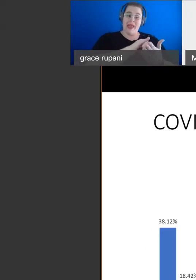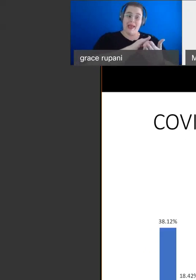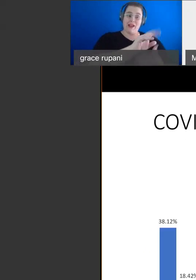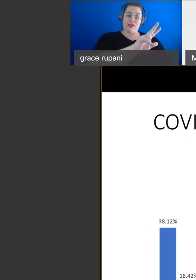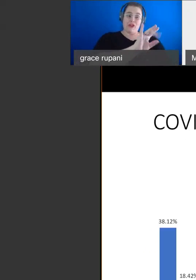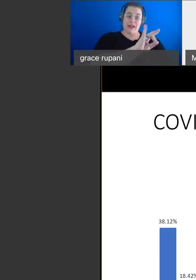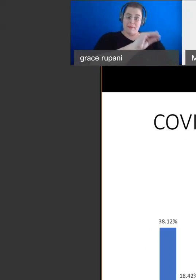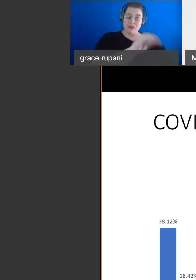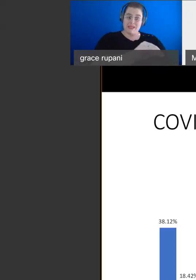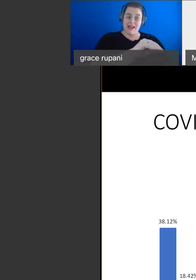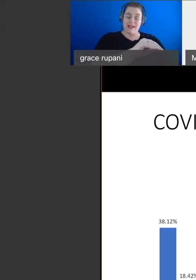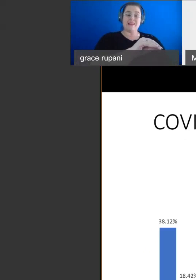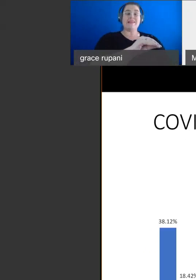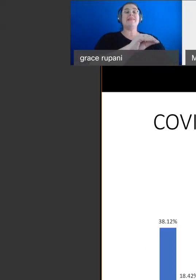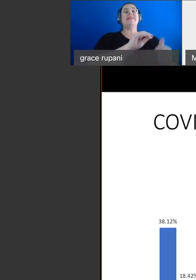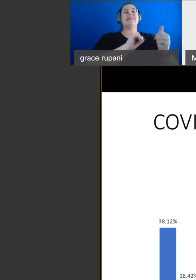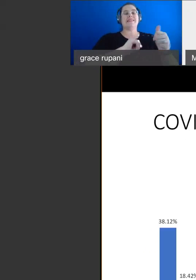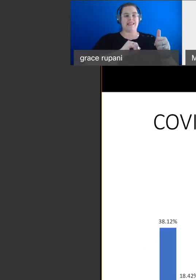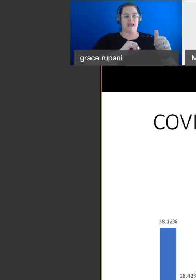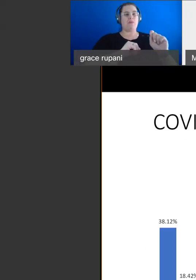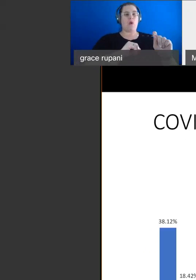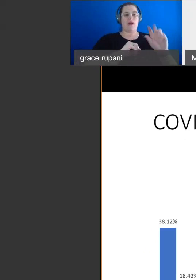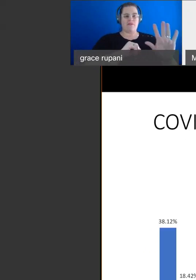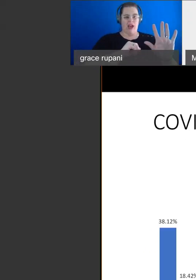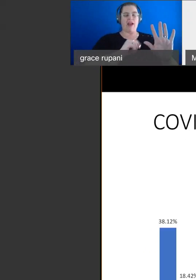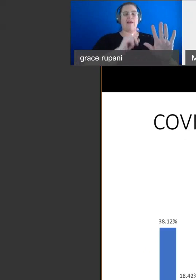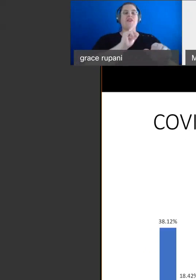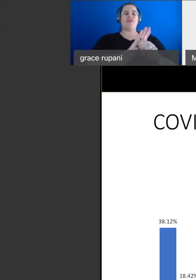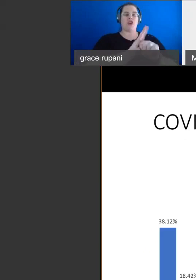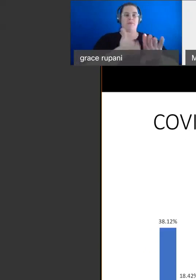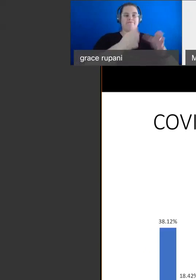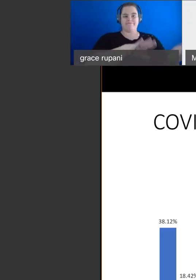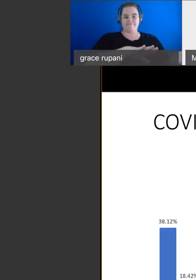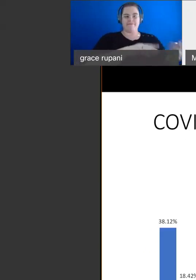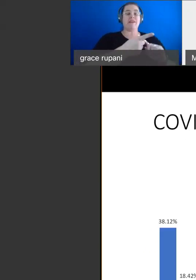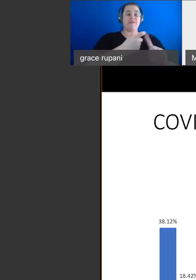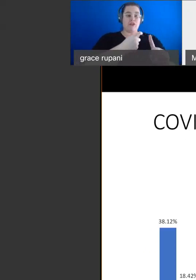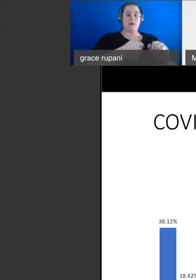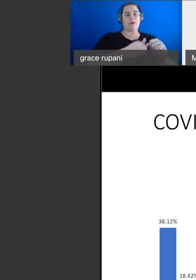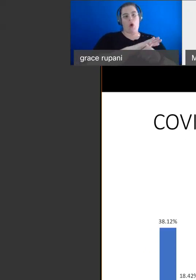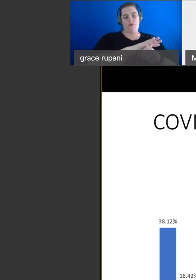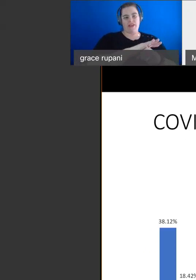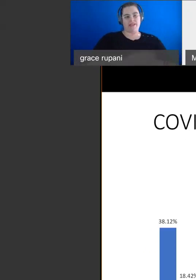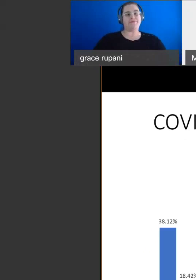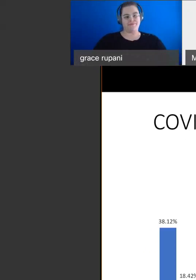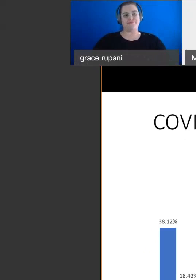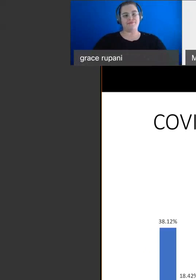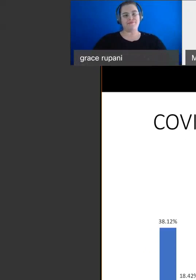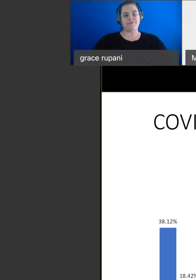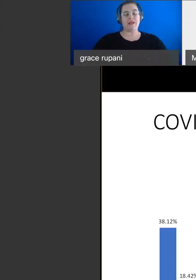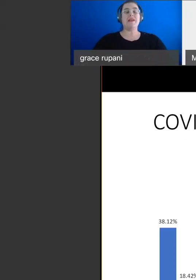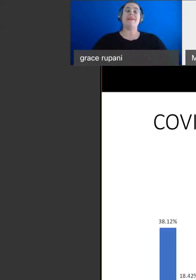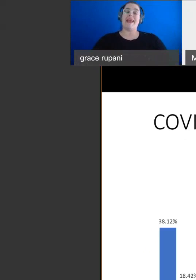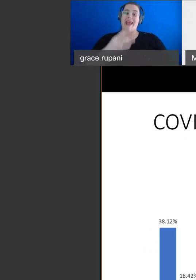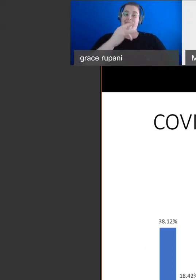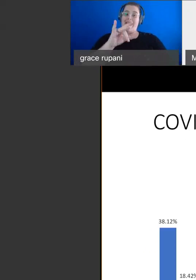10.5% we have had confirmed COVID deaths. There have been 18% of the people who have had COVID who